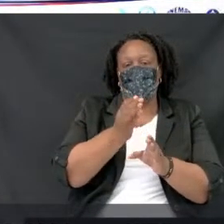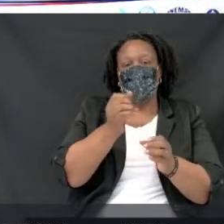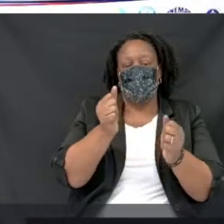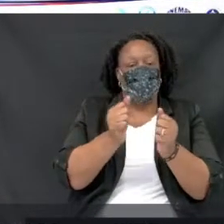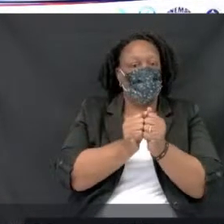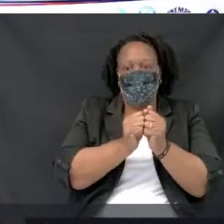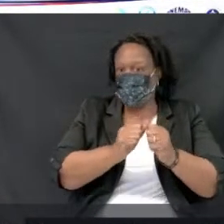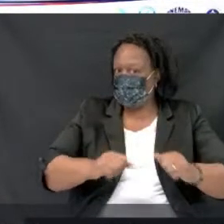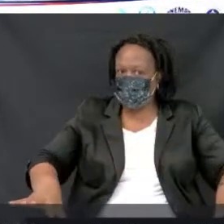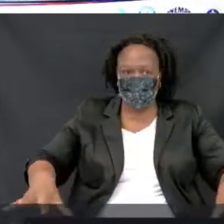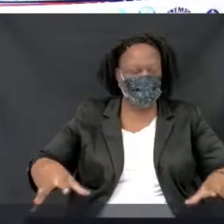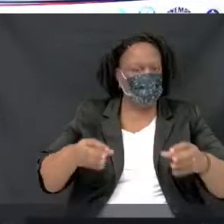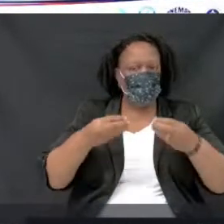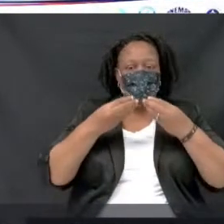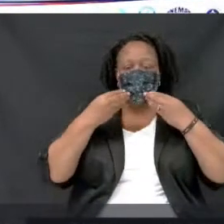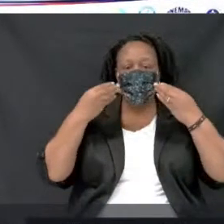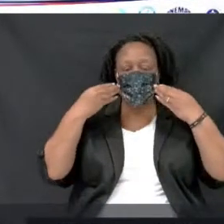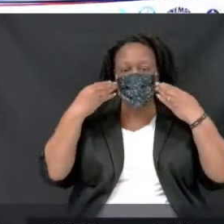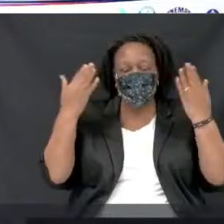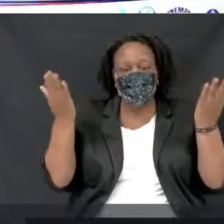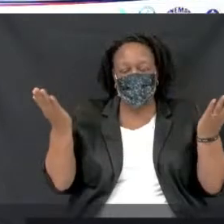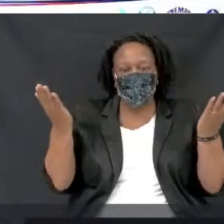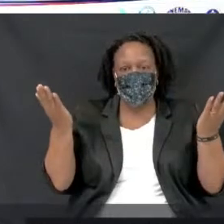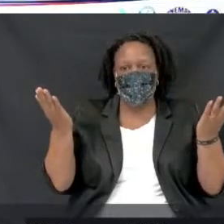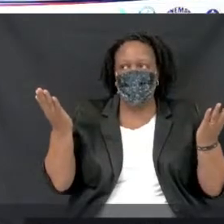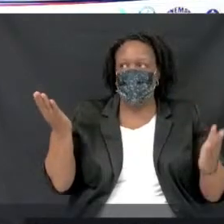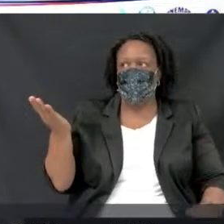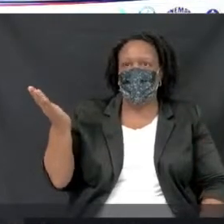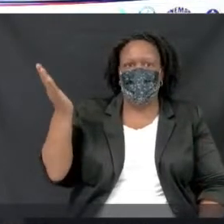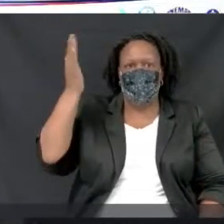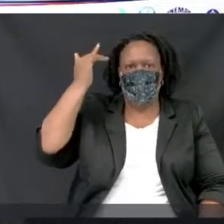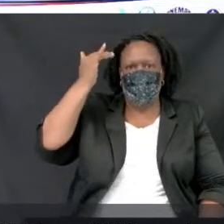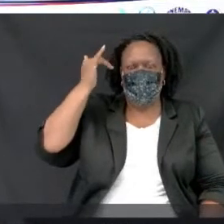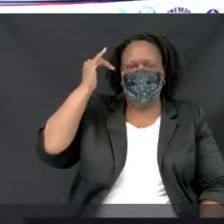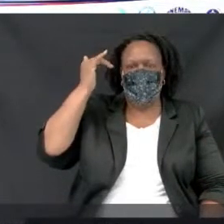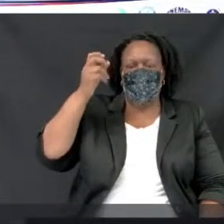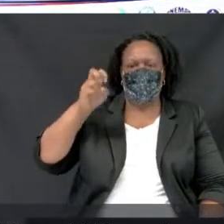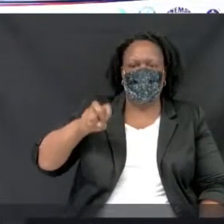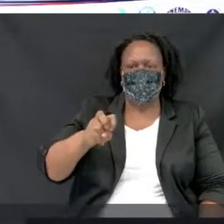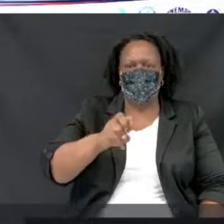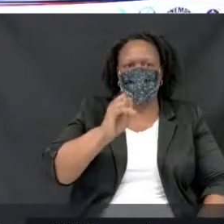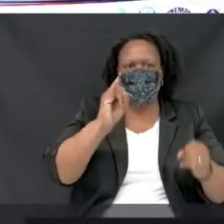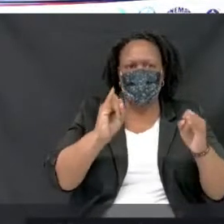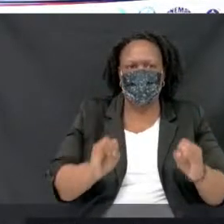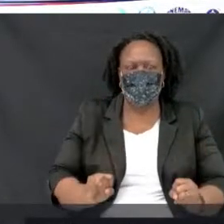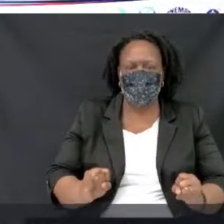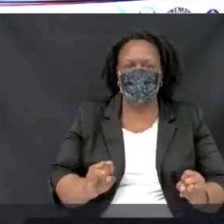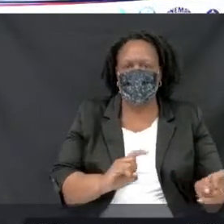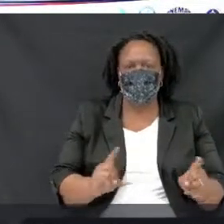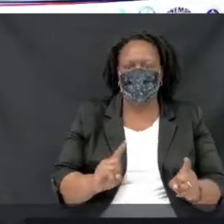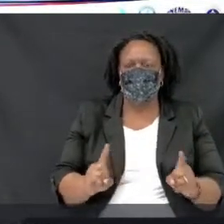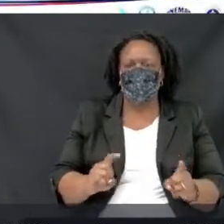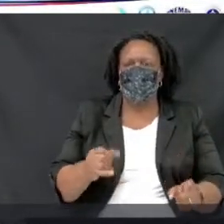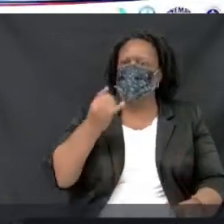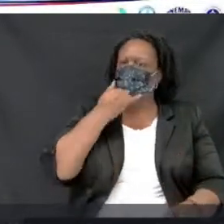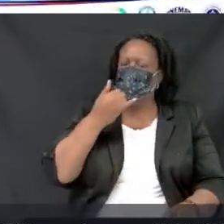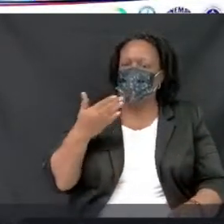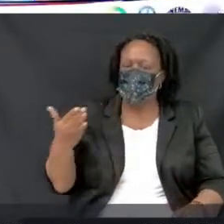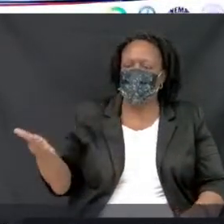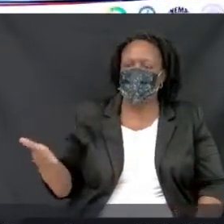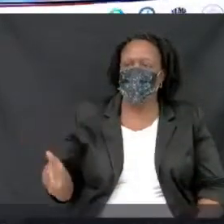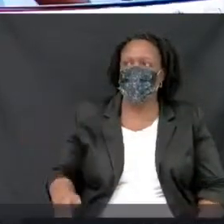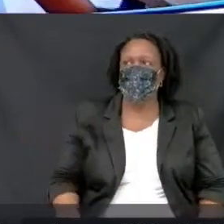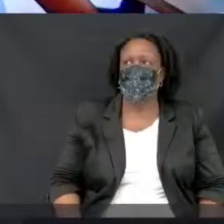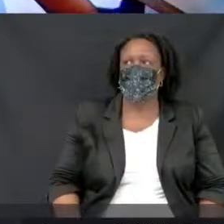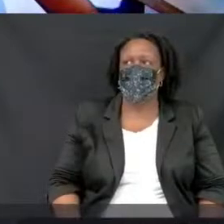COVID protocols? Should these tourist visitors be expected to follow all